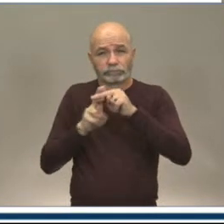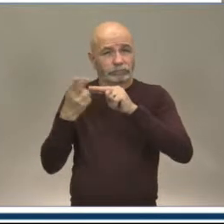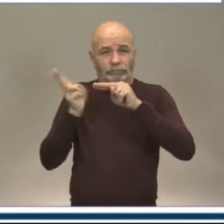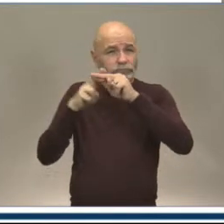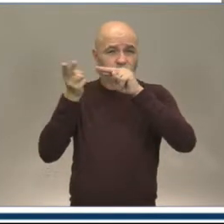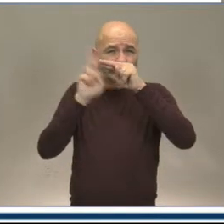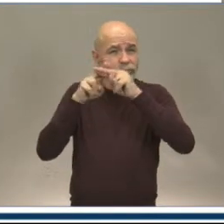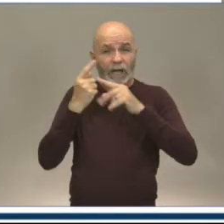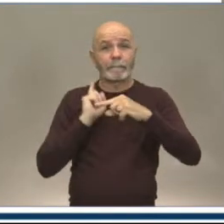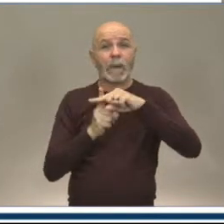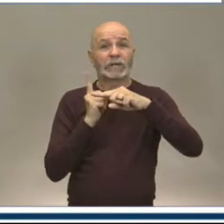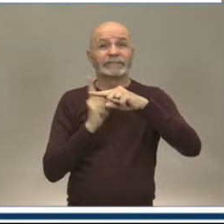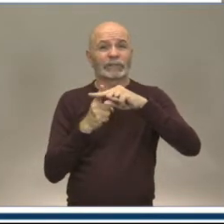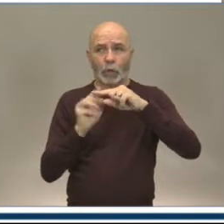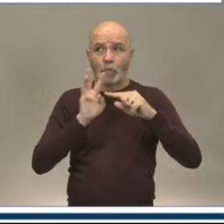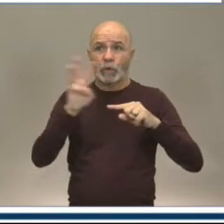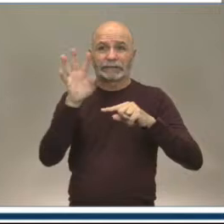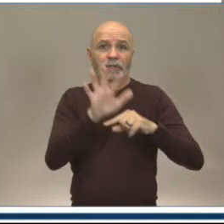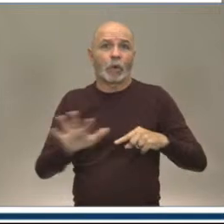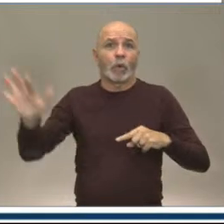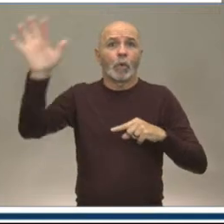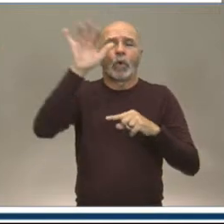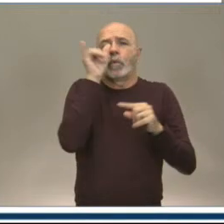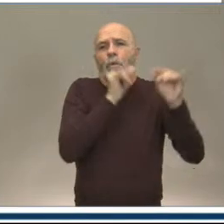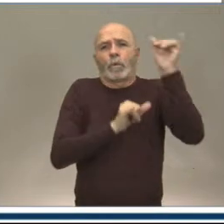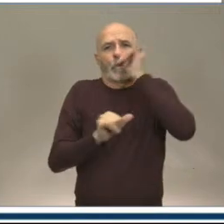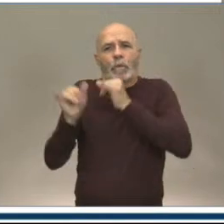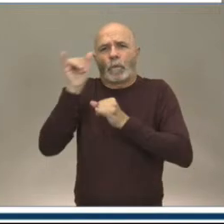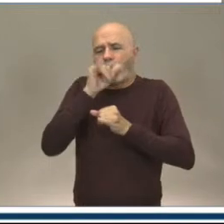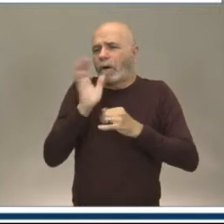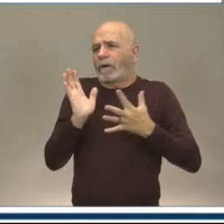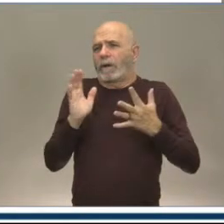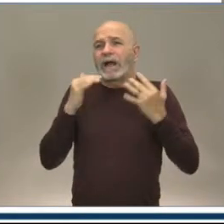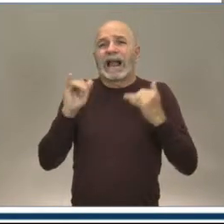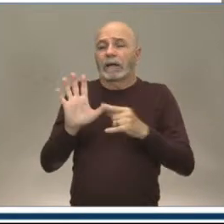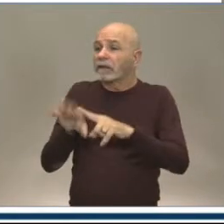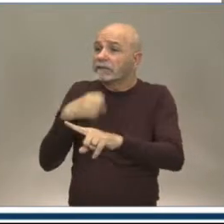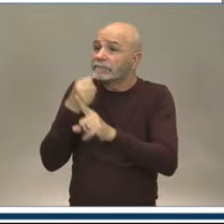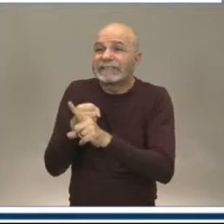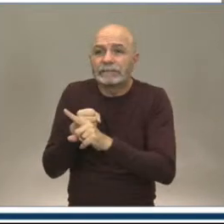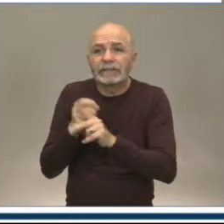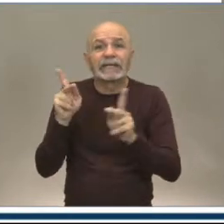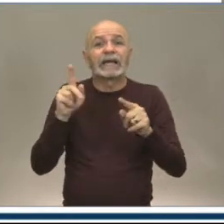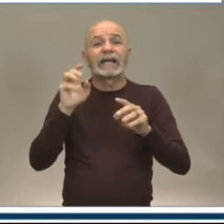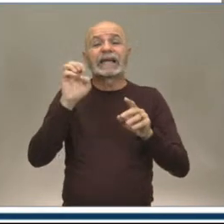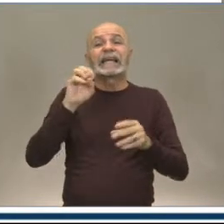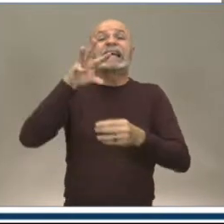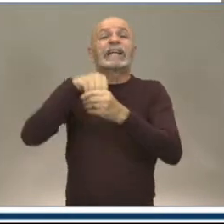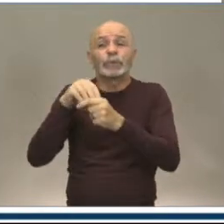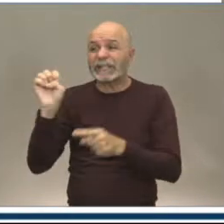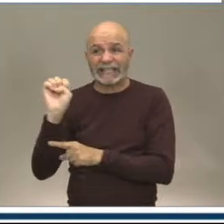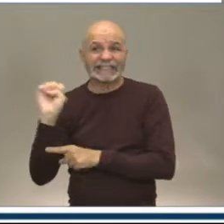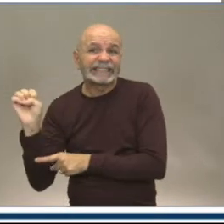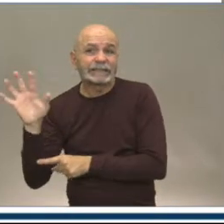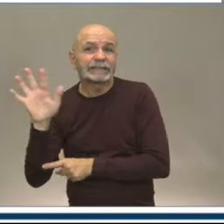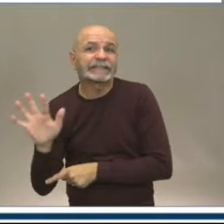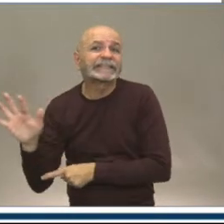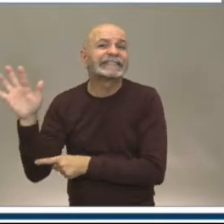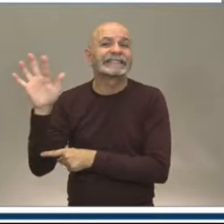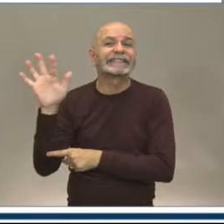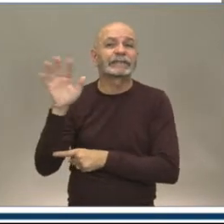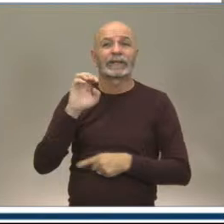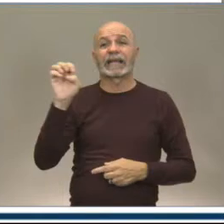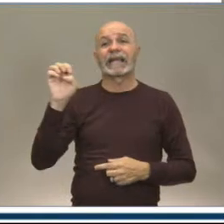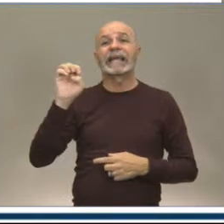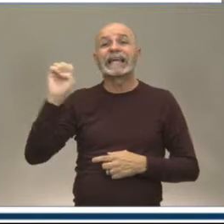Zone, as well as some the impact in cases in Eastern Zone, including the East Cumberland Lodge, including the